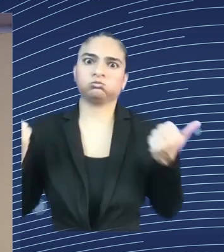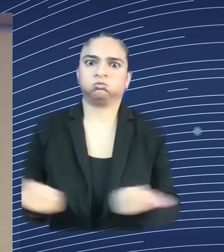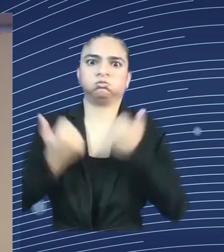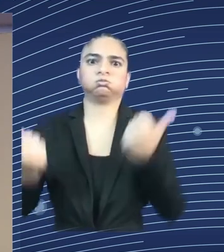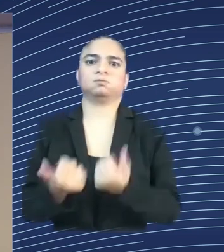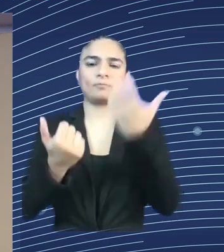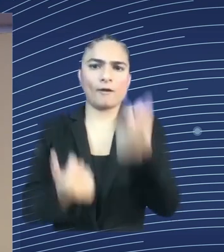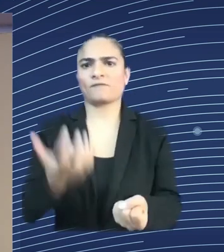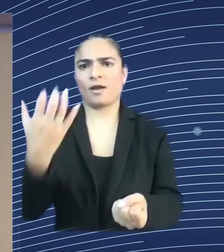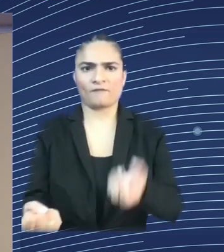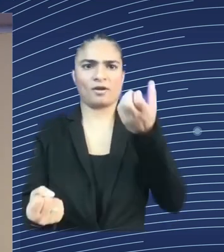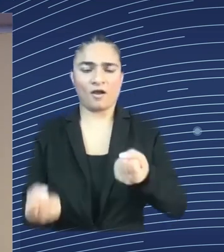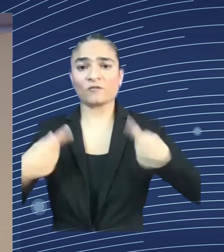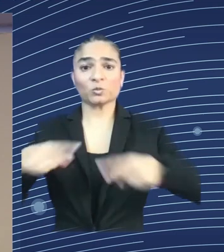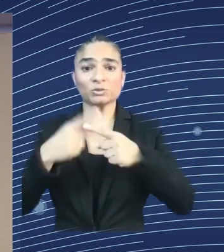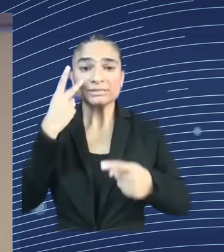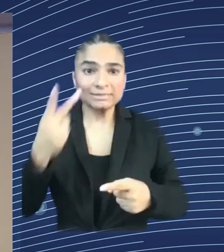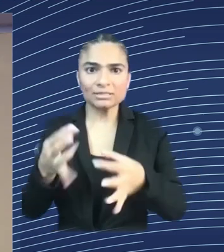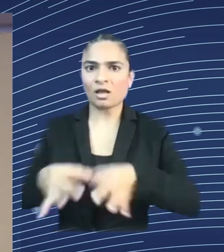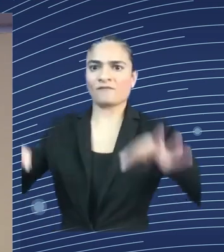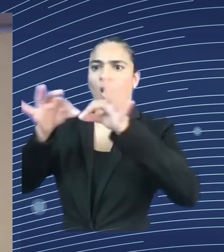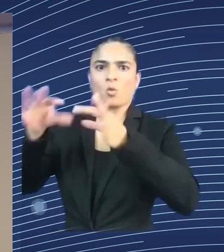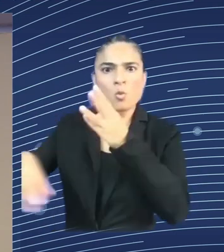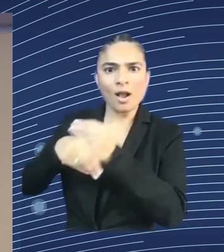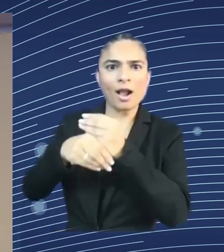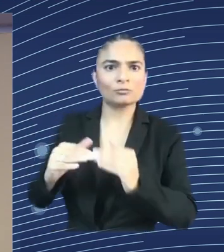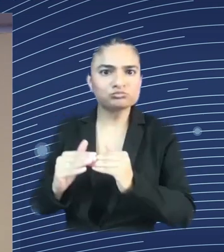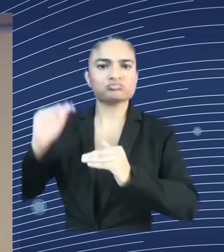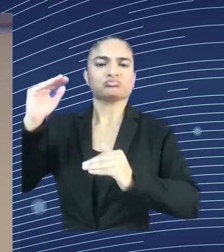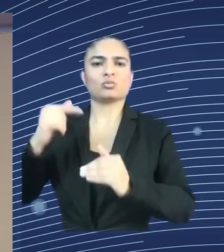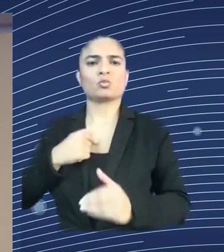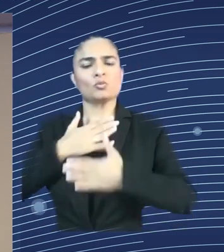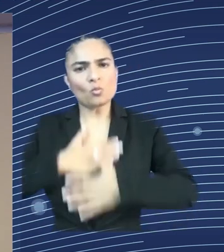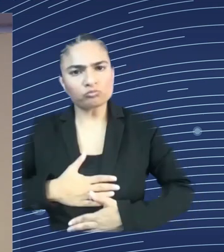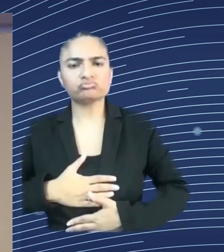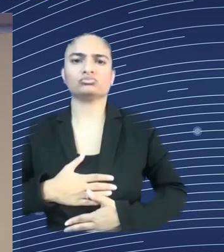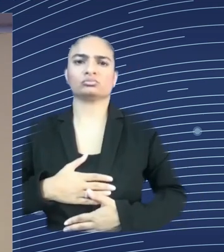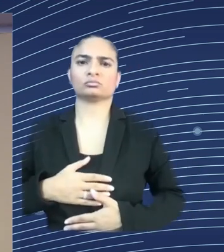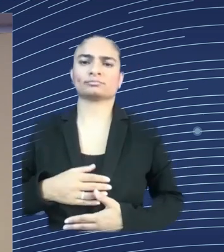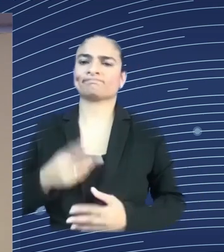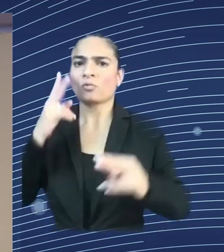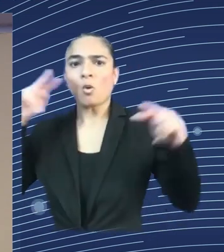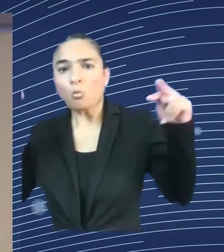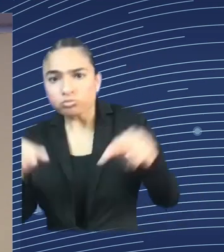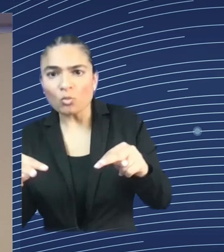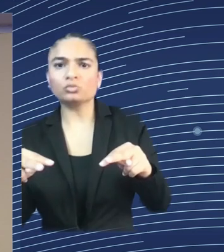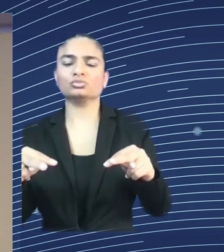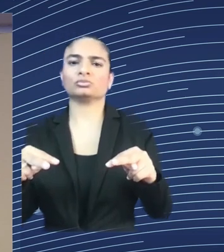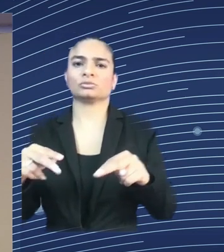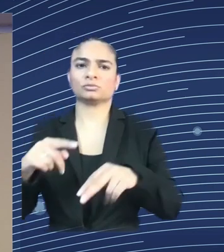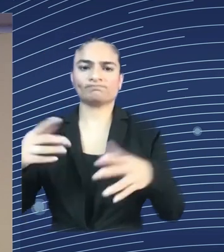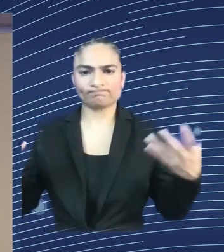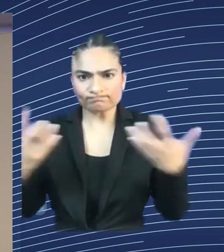approach that is in line with legislation and privacy and so on. Okay. But then